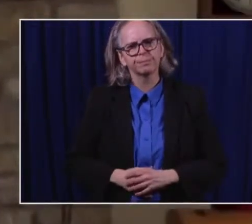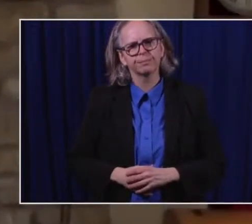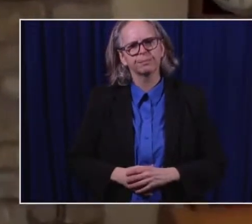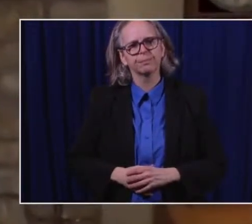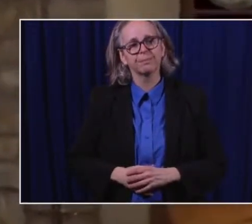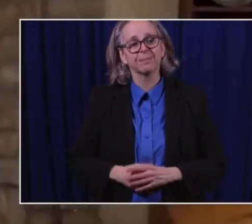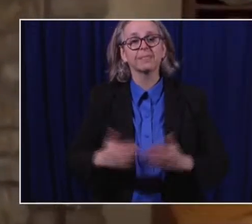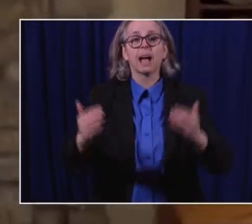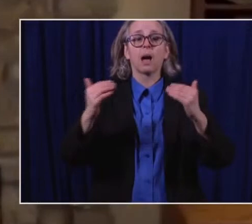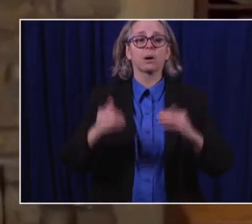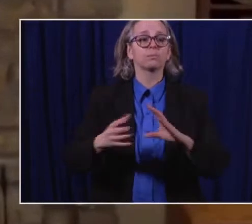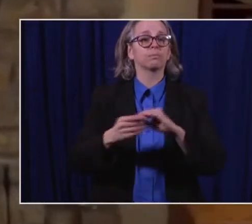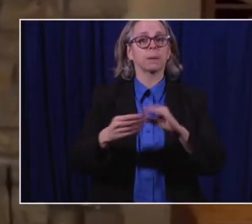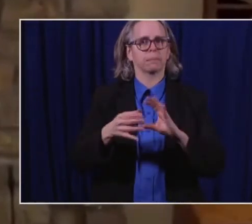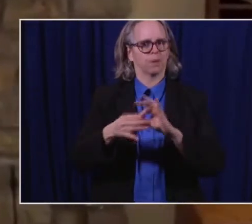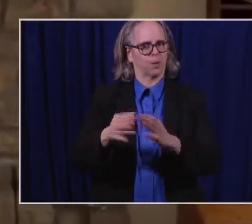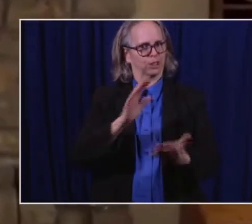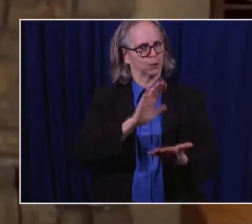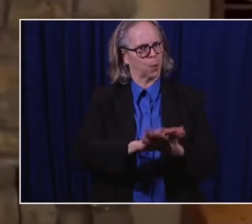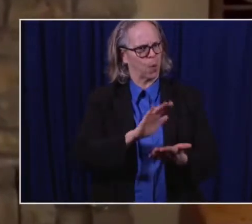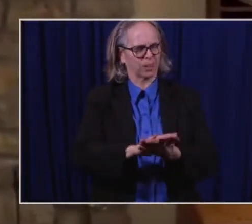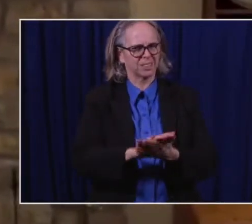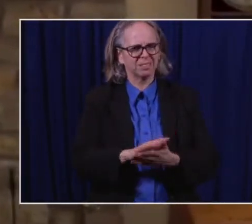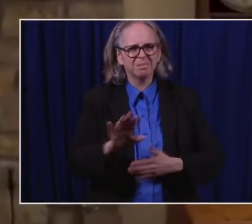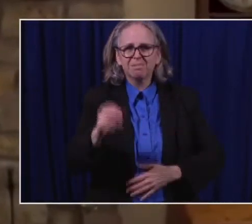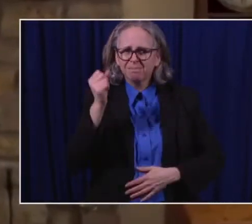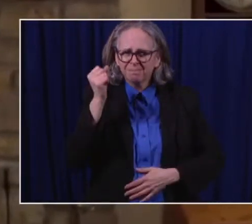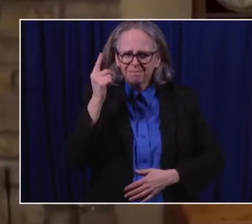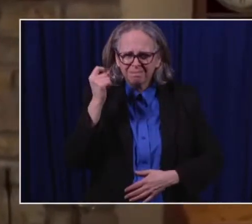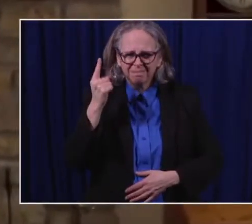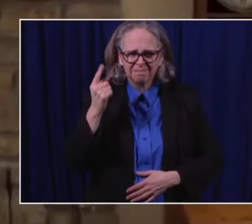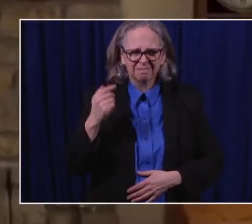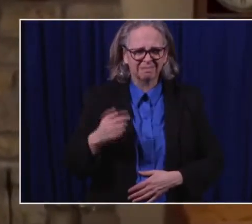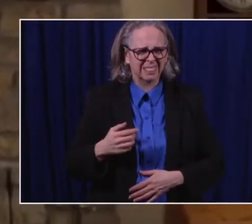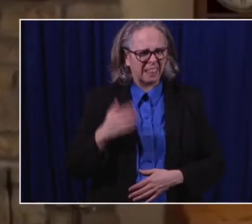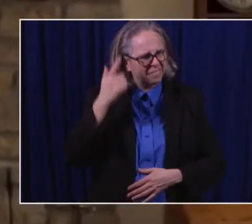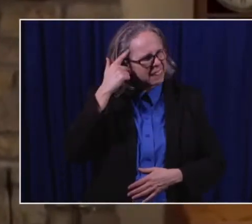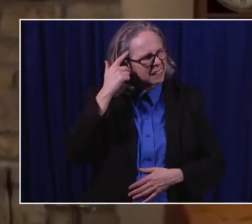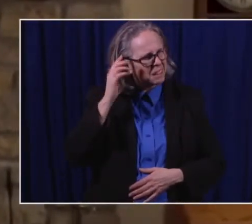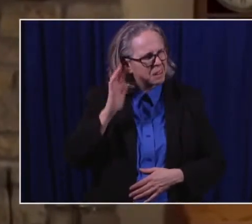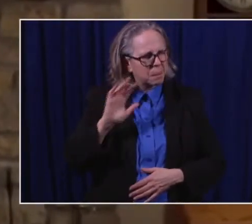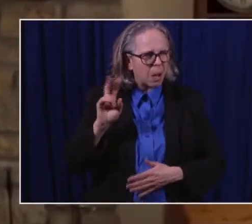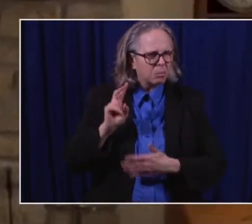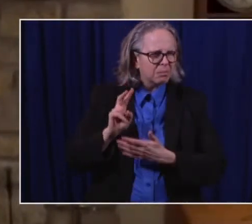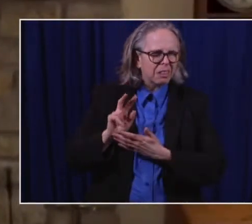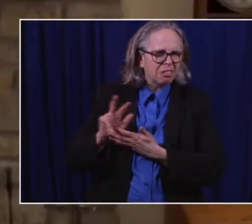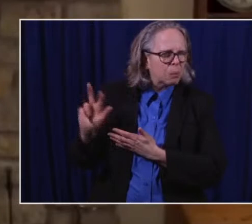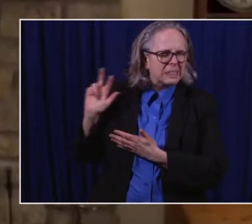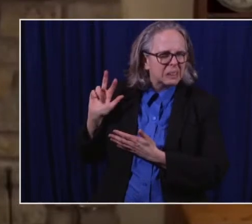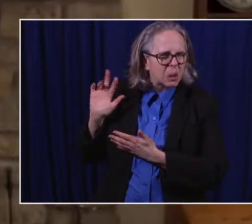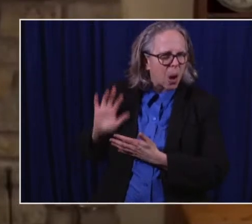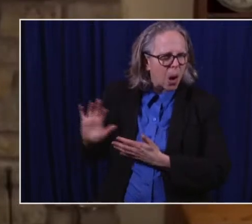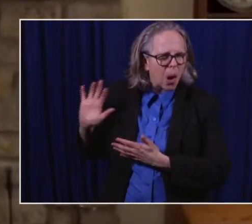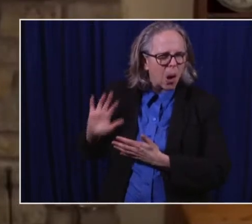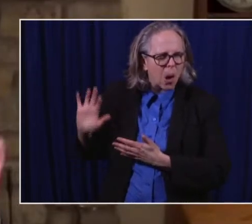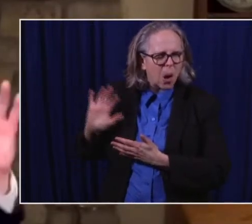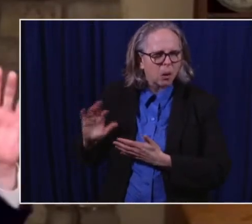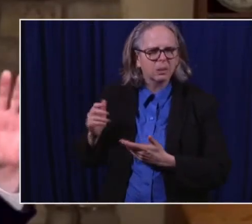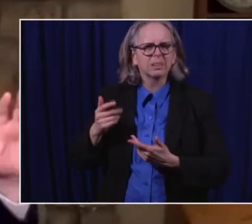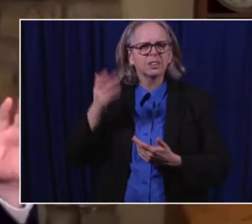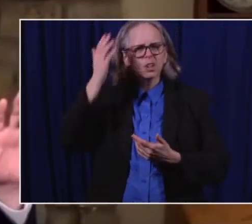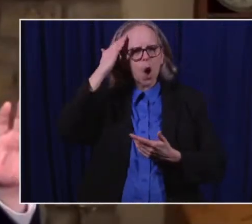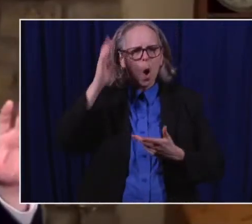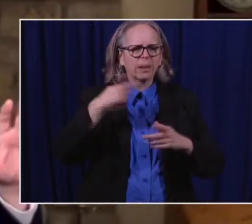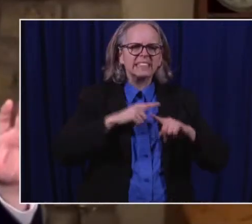recent slide. And remember, we looked at this, I think, 2, maybe 3 weeks ago now. And then we had about a third of